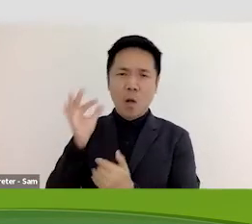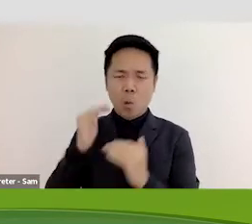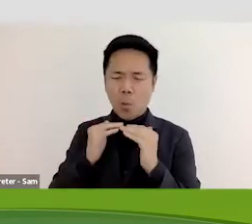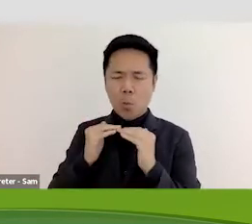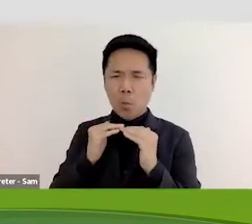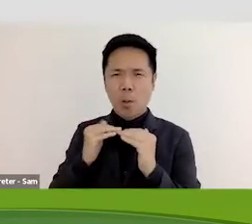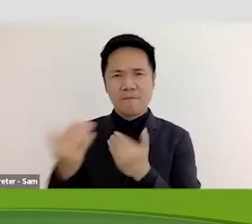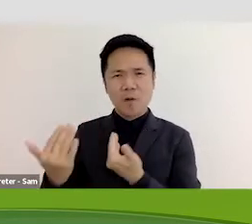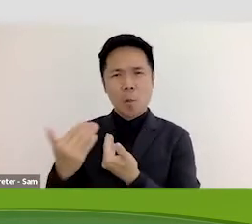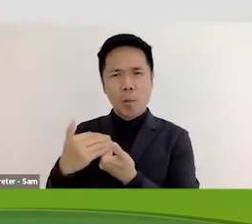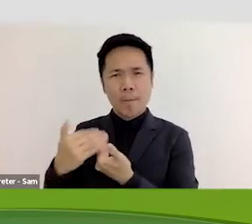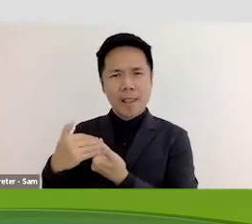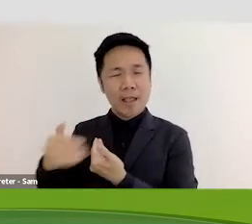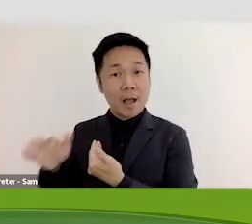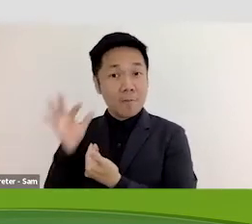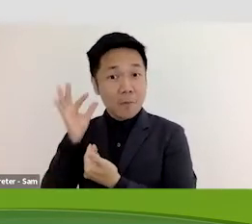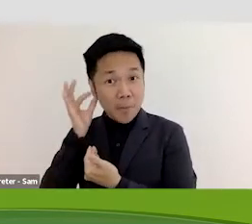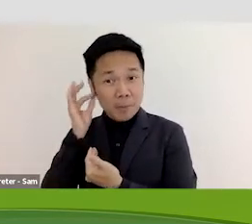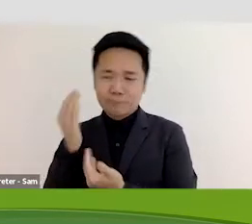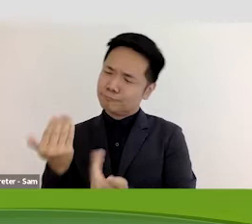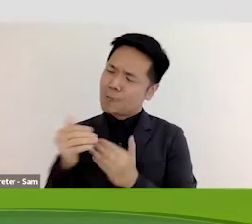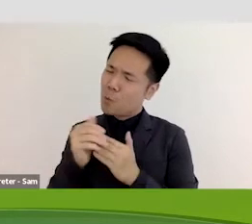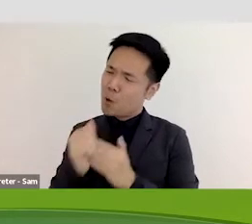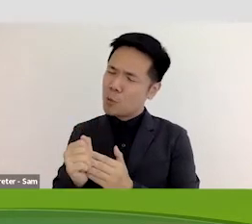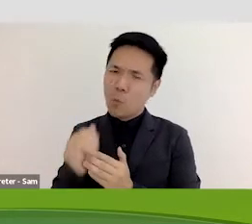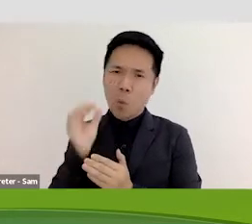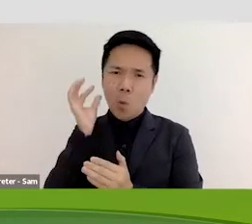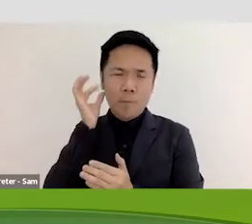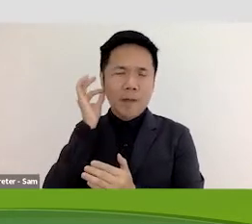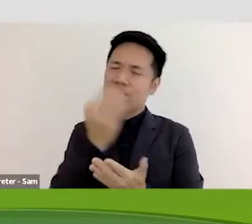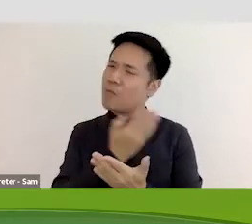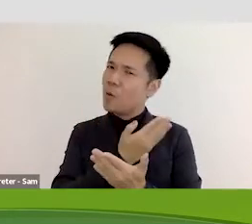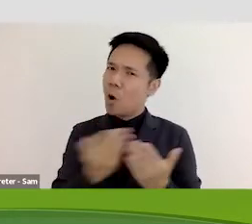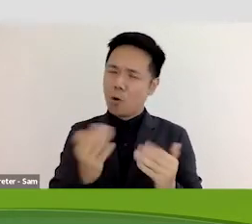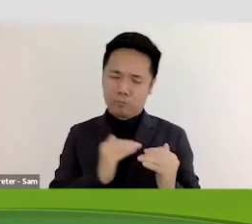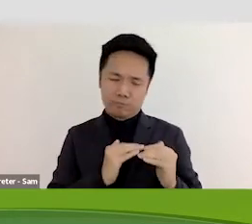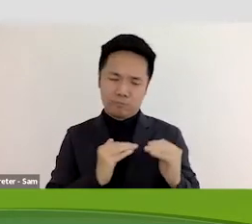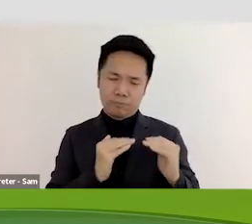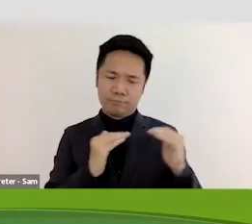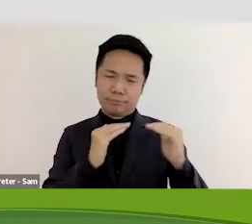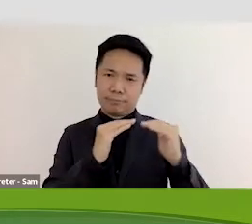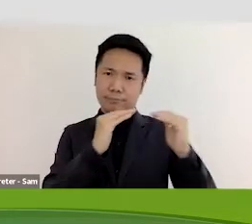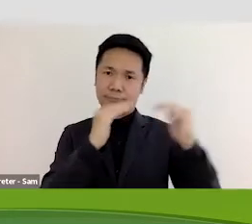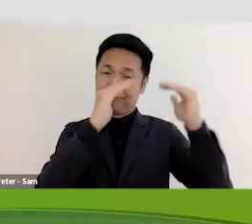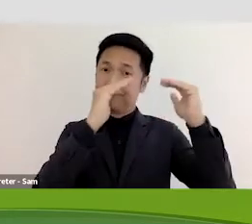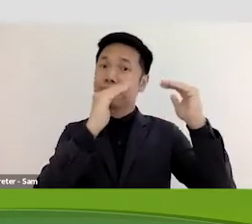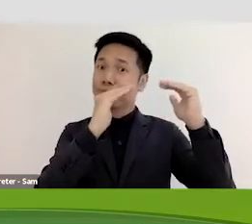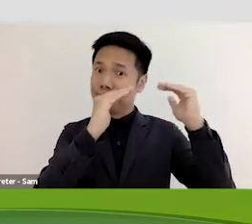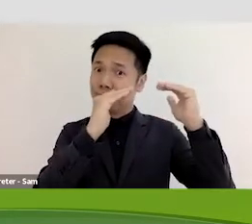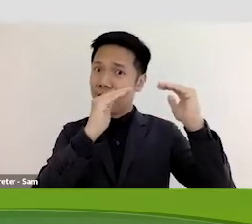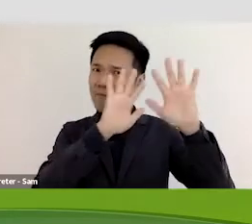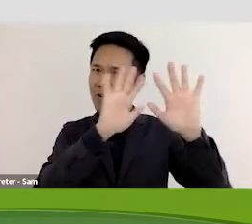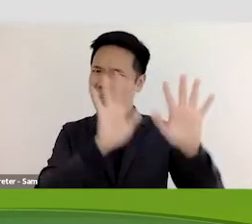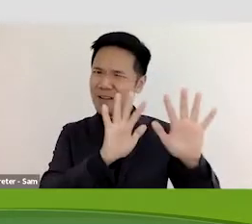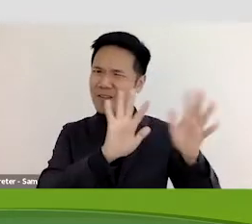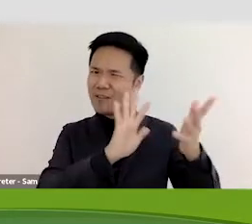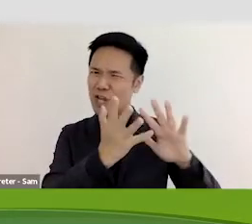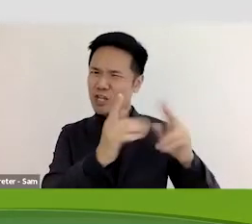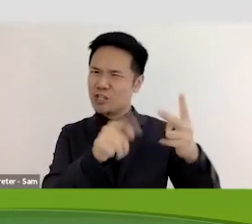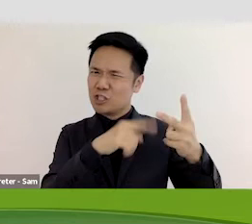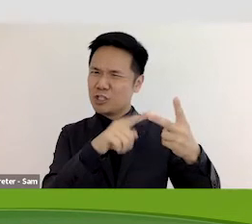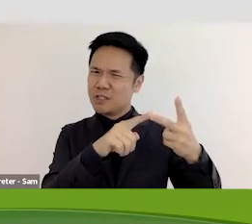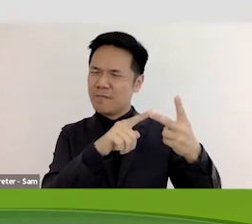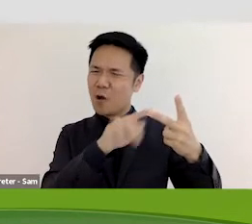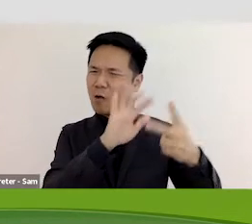meaningful participation and leadership of women at all levels of climate change, environmental, and disaster risk reduction